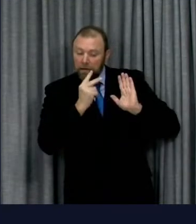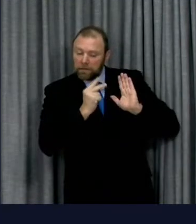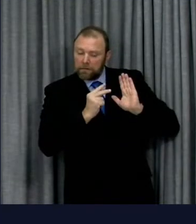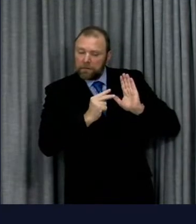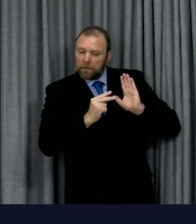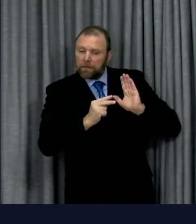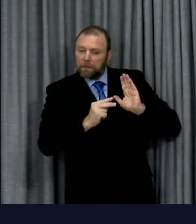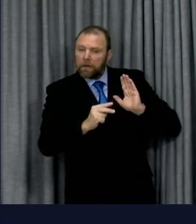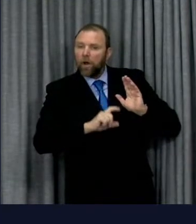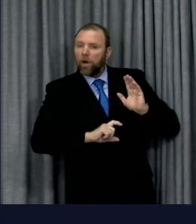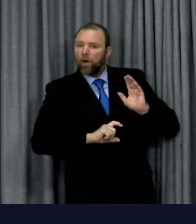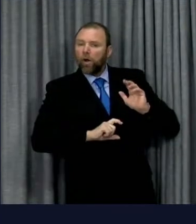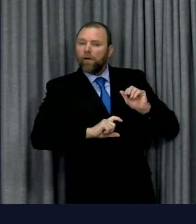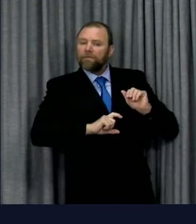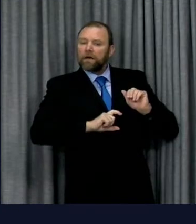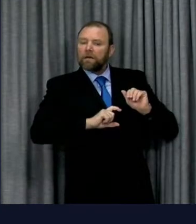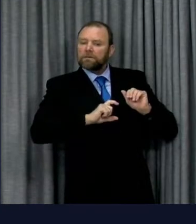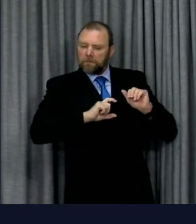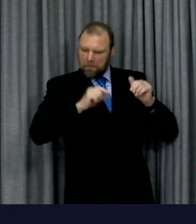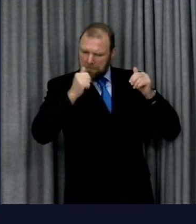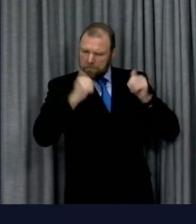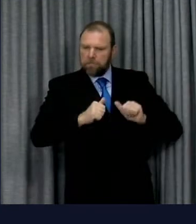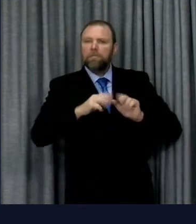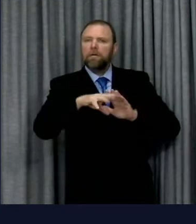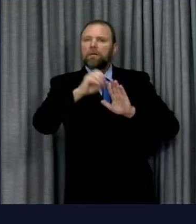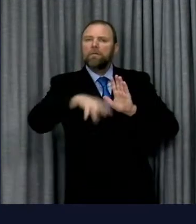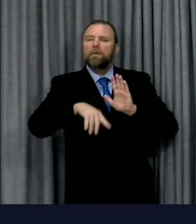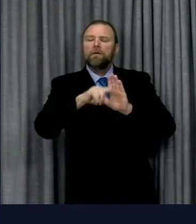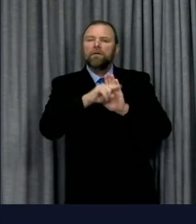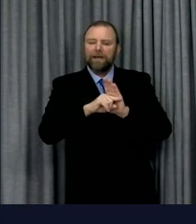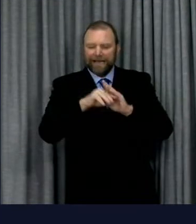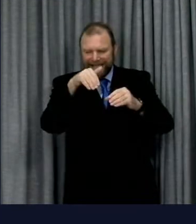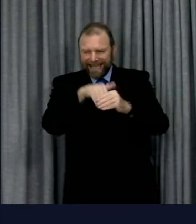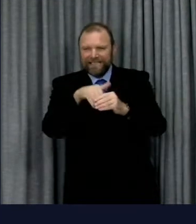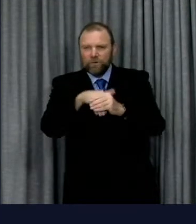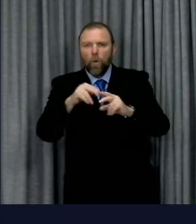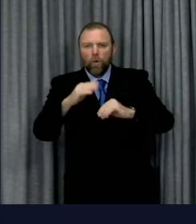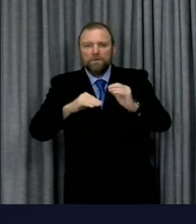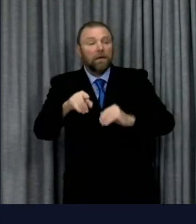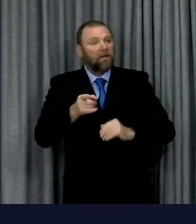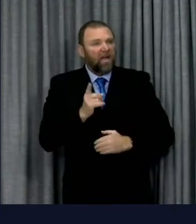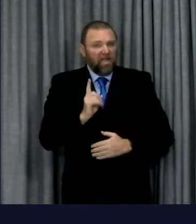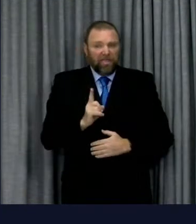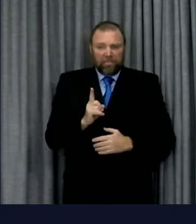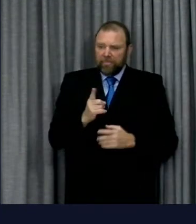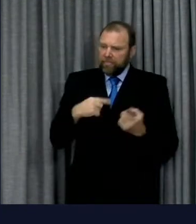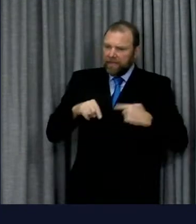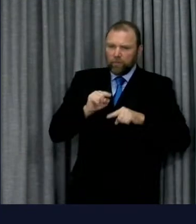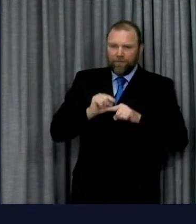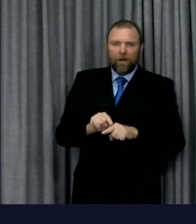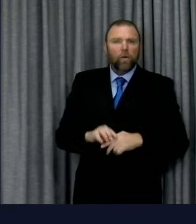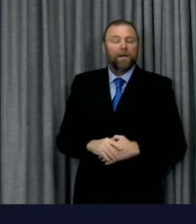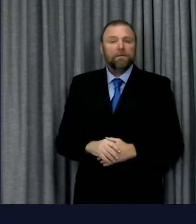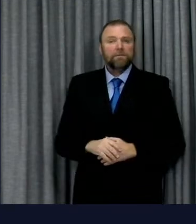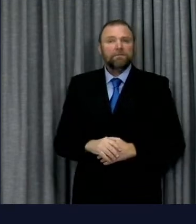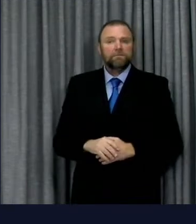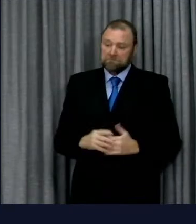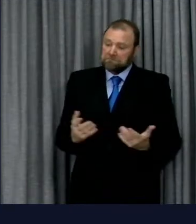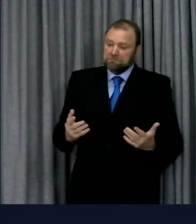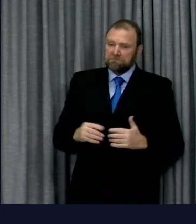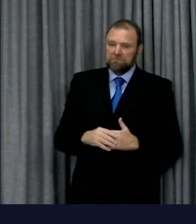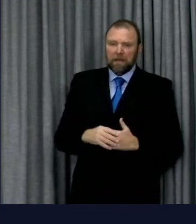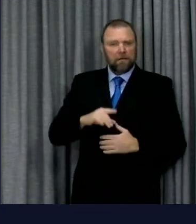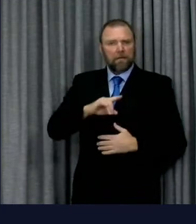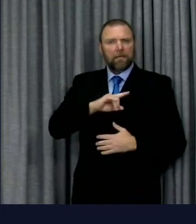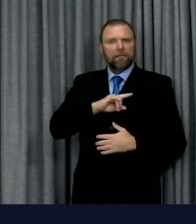confident it would be safe to lift those measures indoors, and that is exactly the advice that we have followed. That's why you